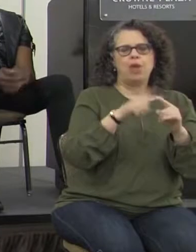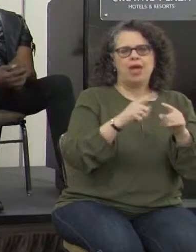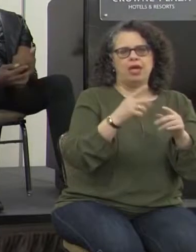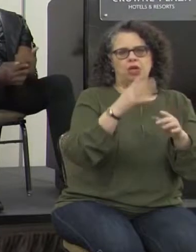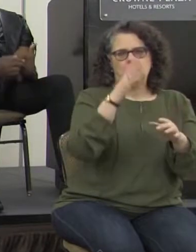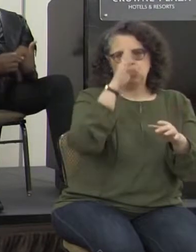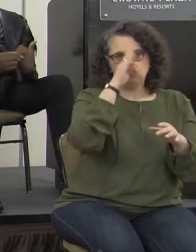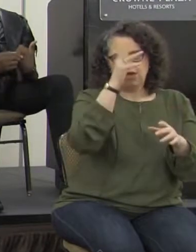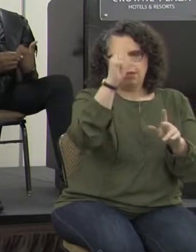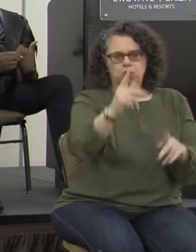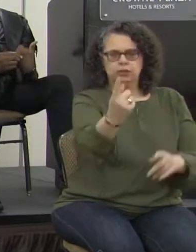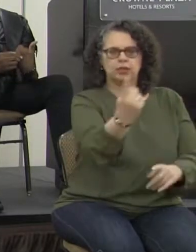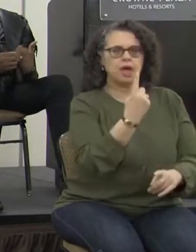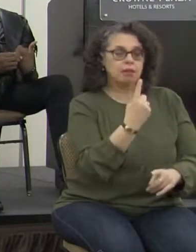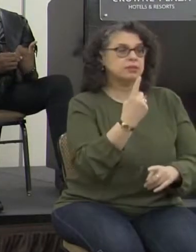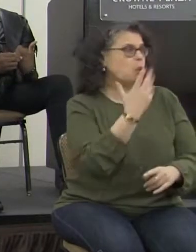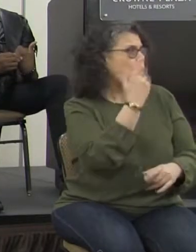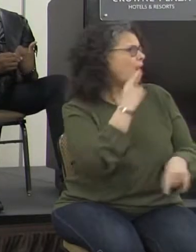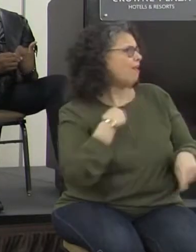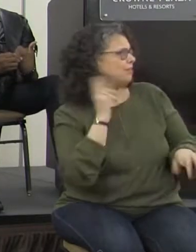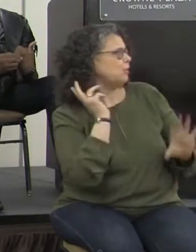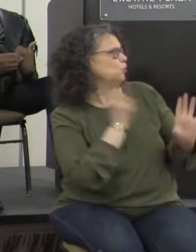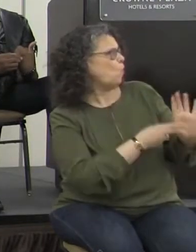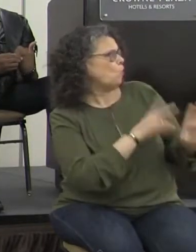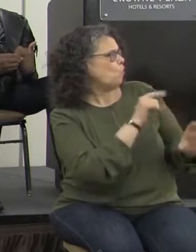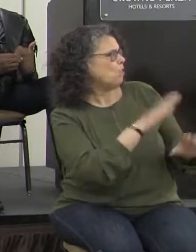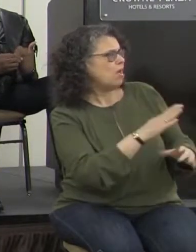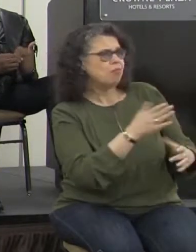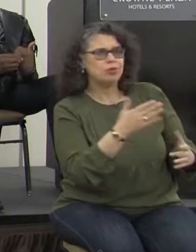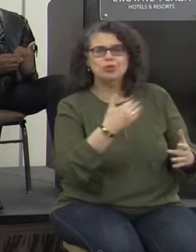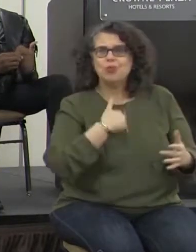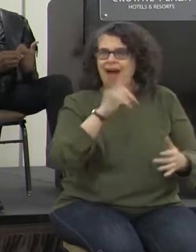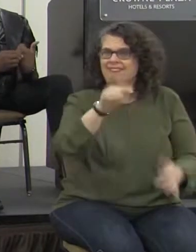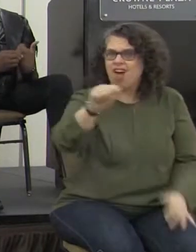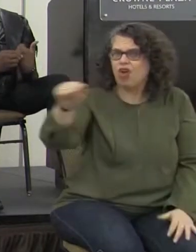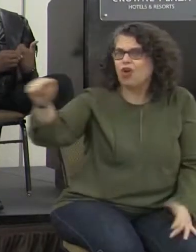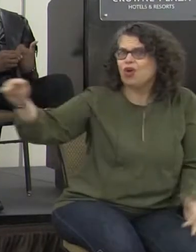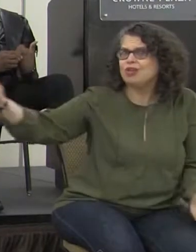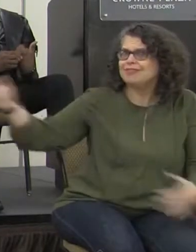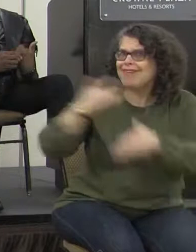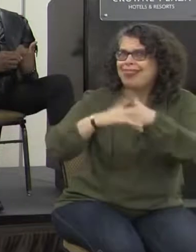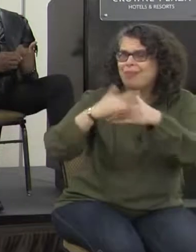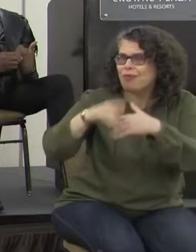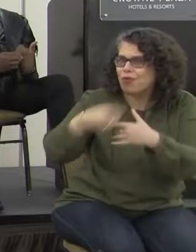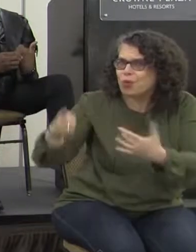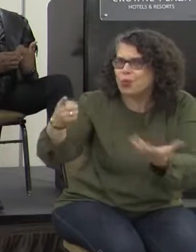I be a full member of your club? Because you have all these others. Right. A